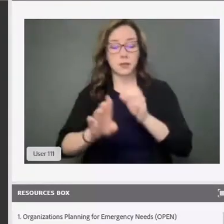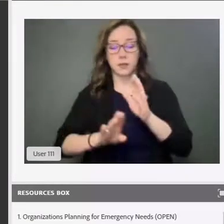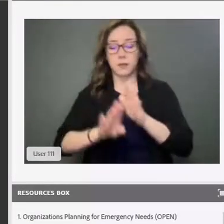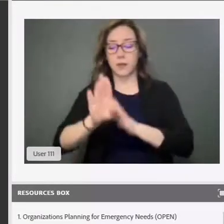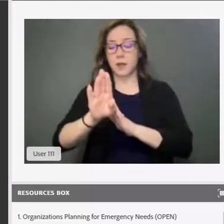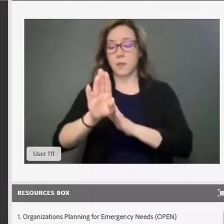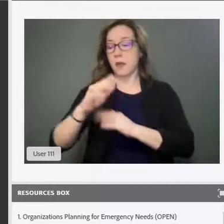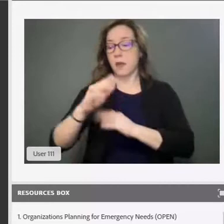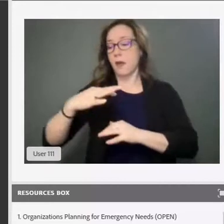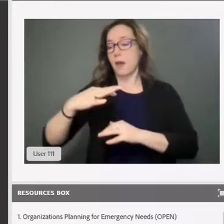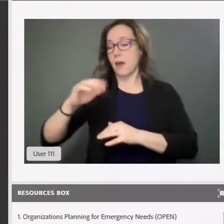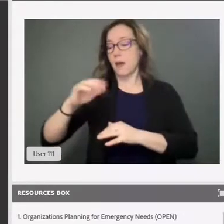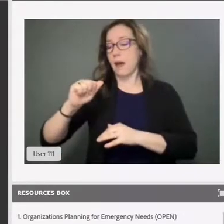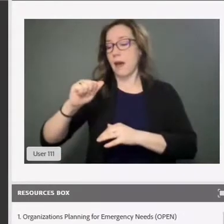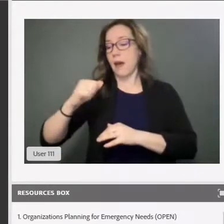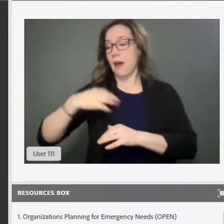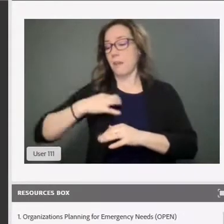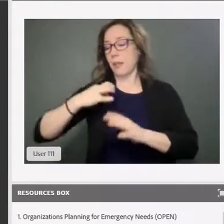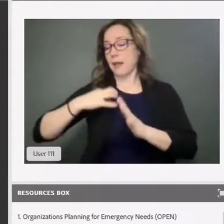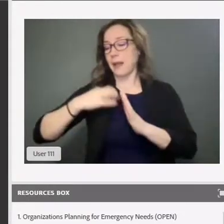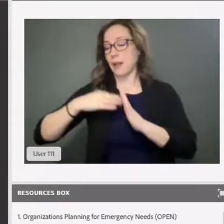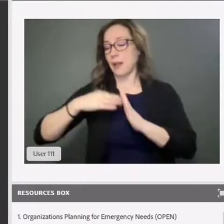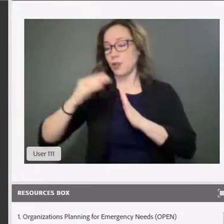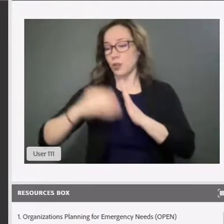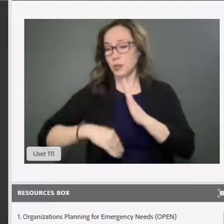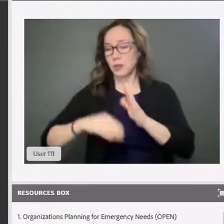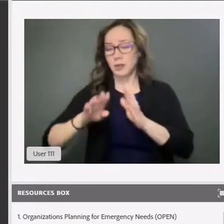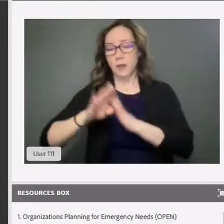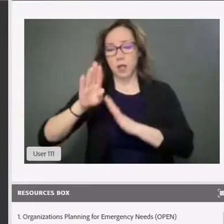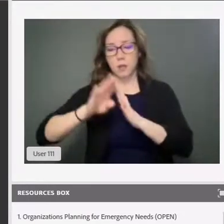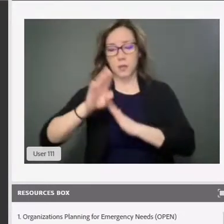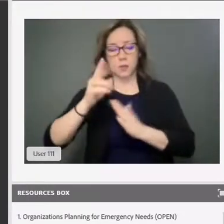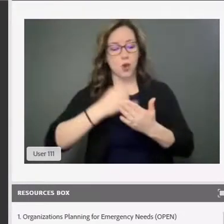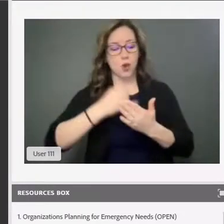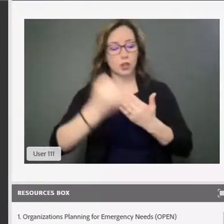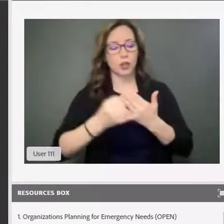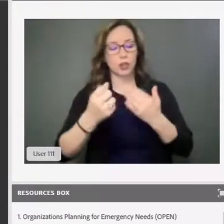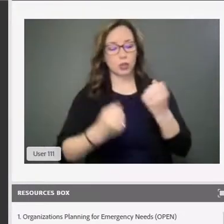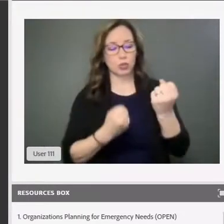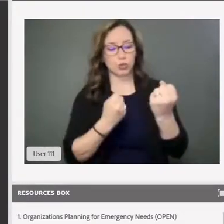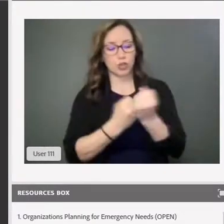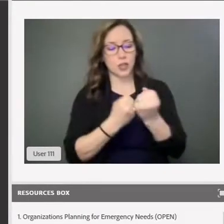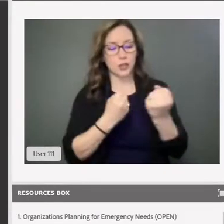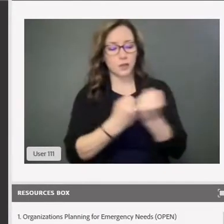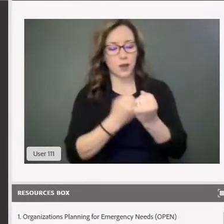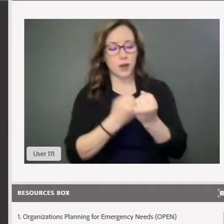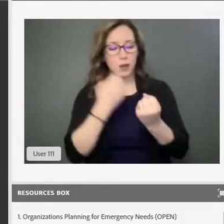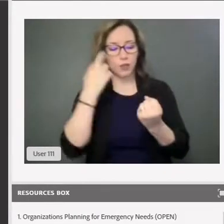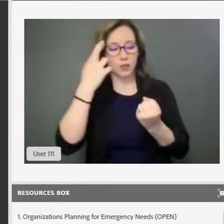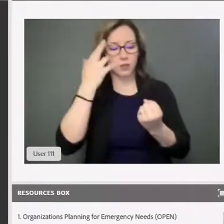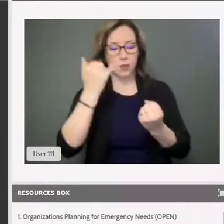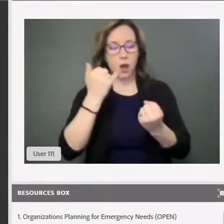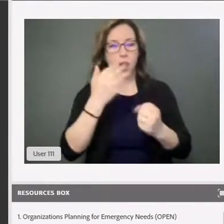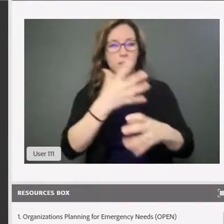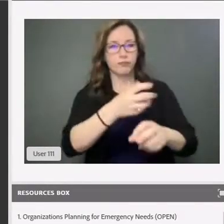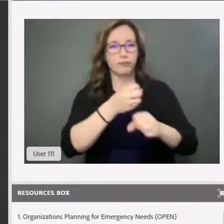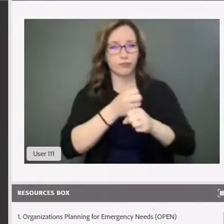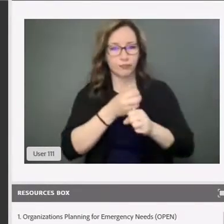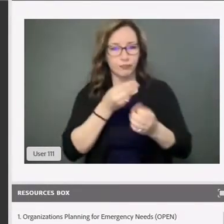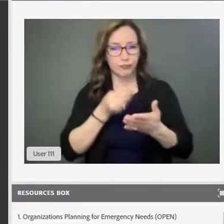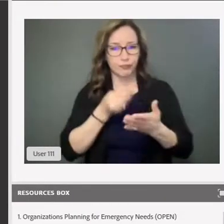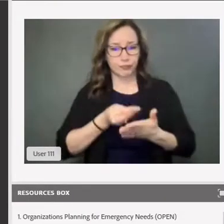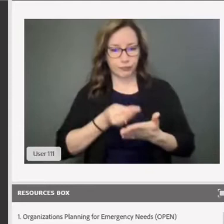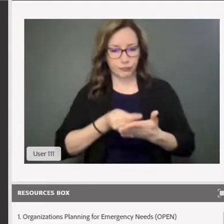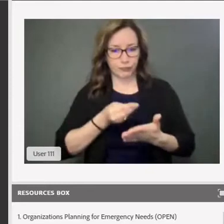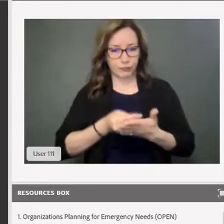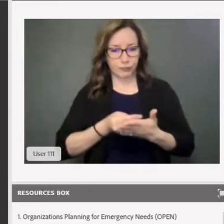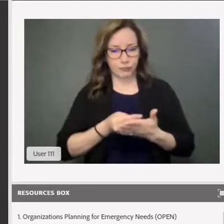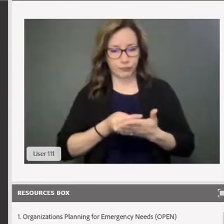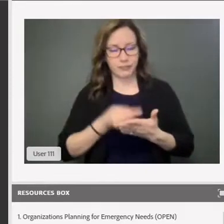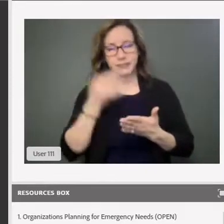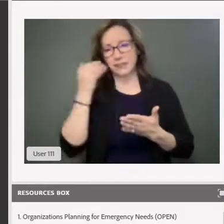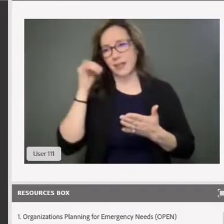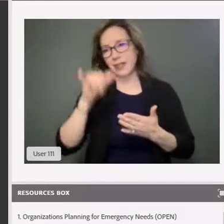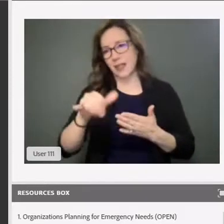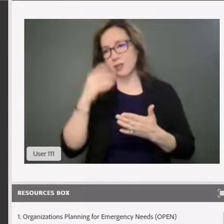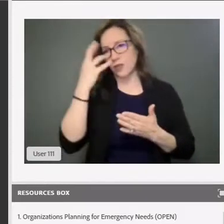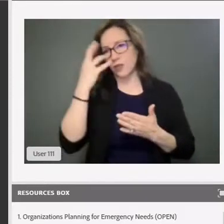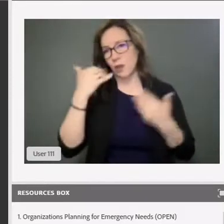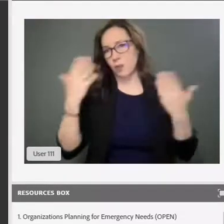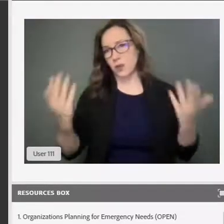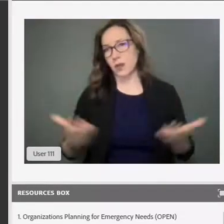applications and investments and projects to justify the amount of funding that they will receive. And so that's kind of what we're here to discuss